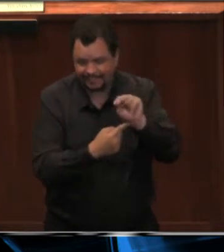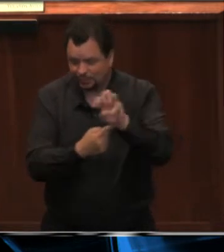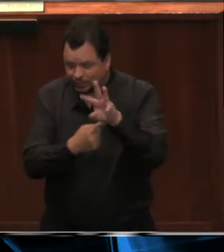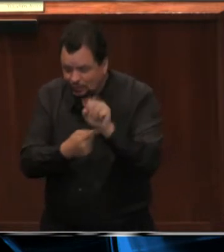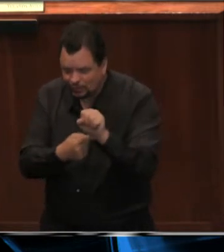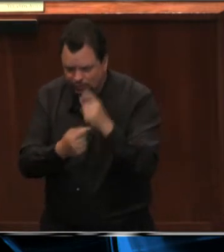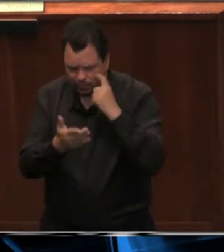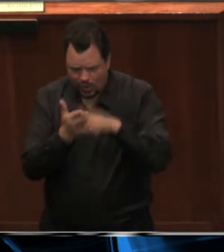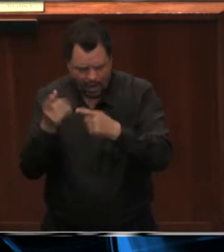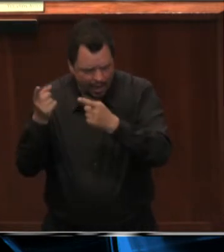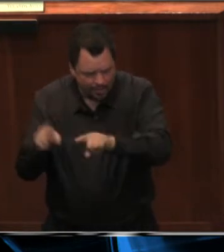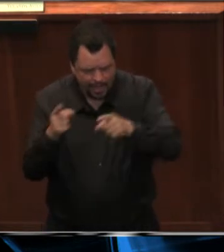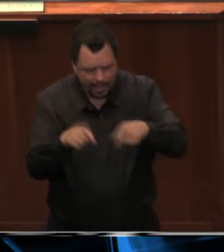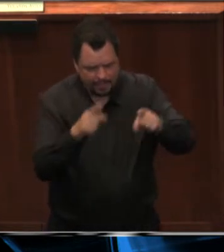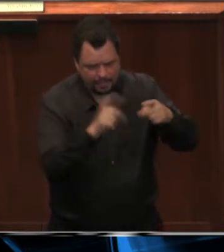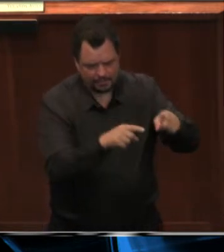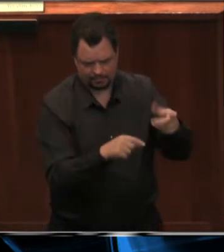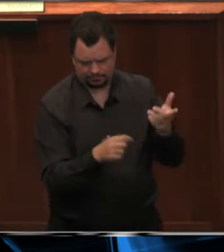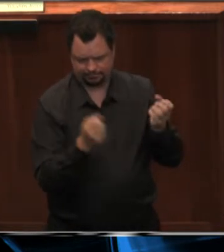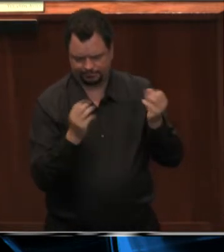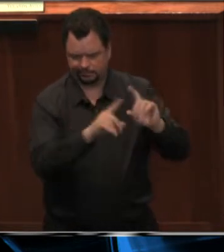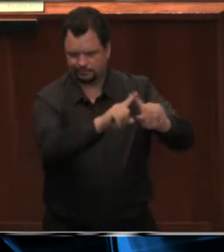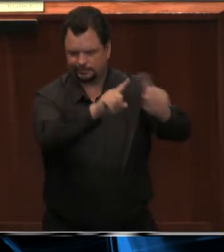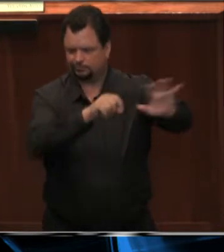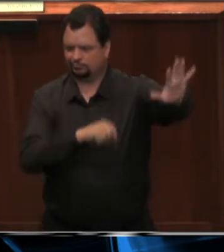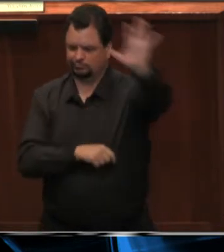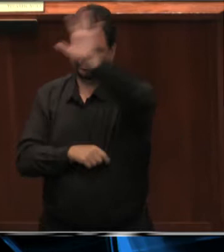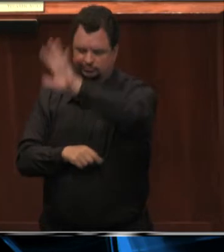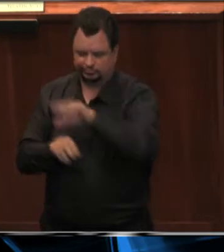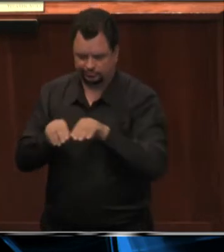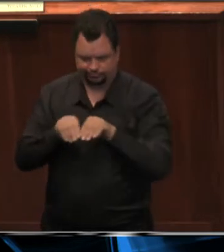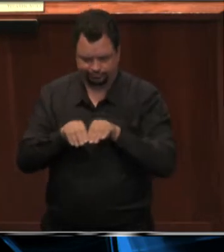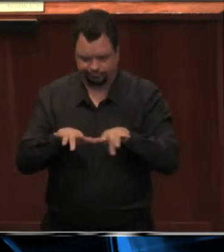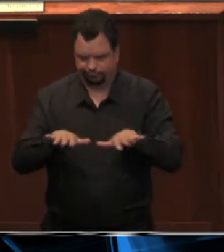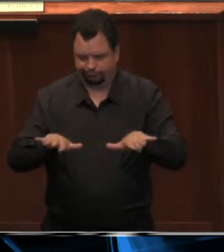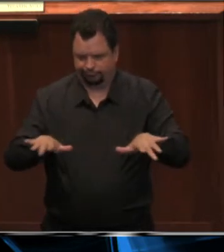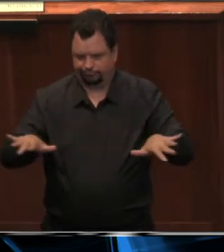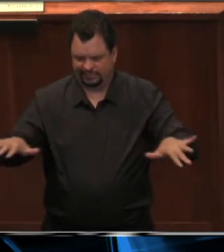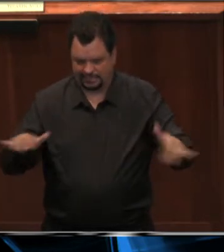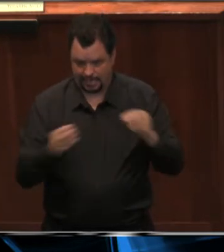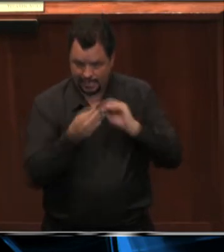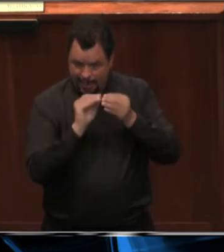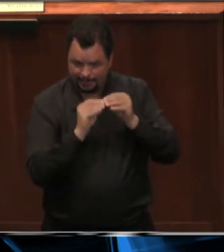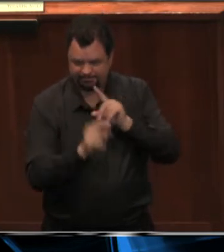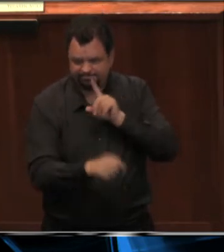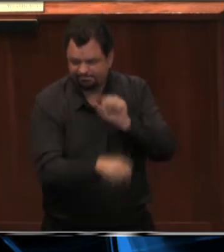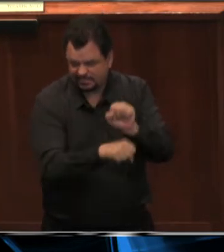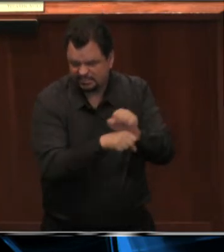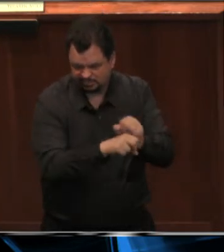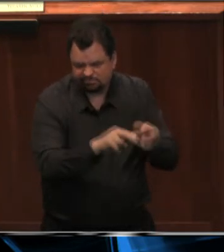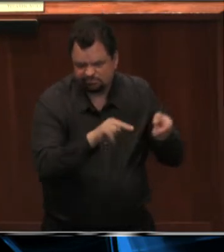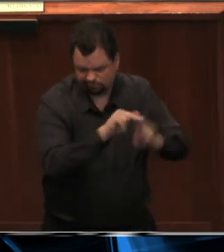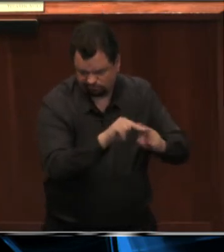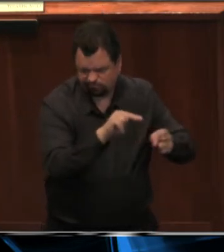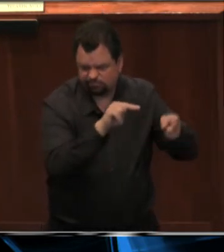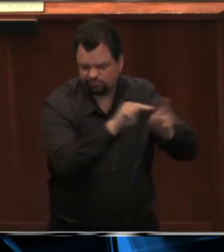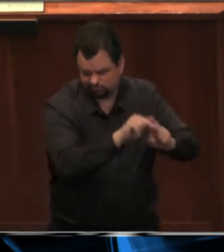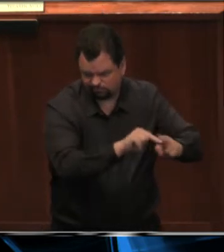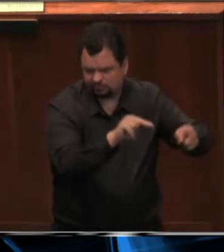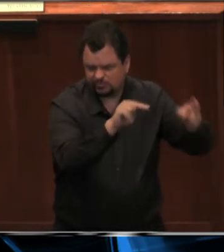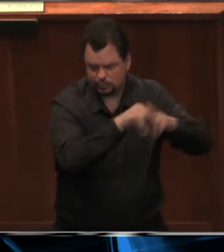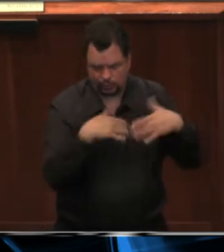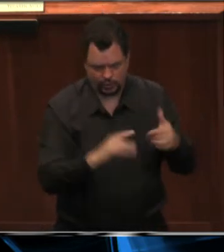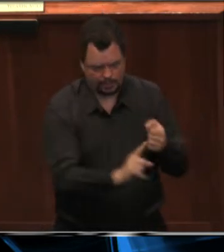just locally, they're occurring regionally and across the nation with increasing case counts. And this is having significant impacts. We know that